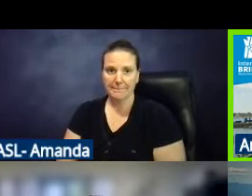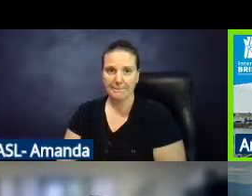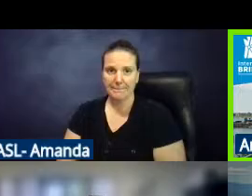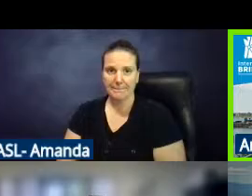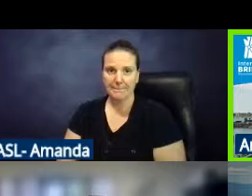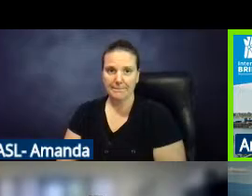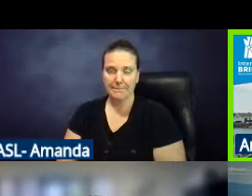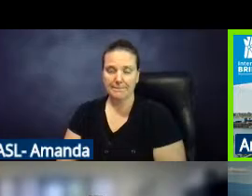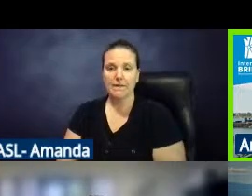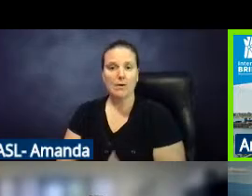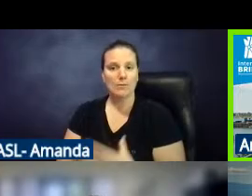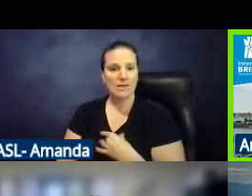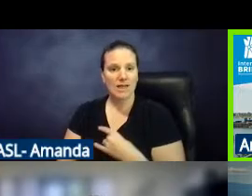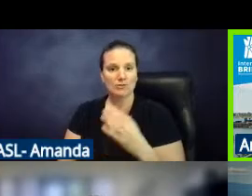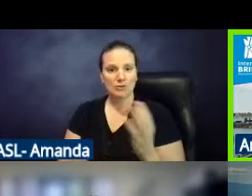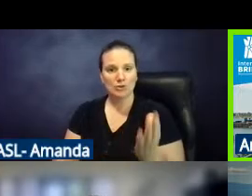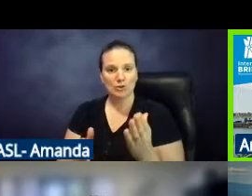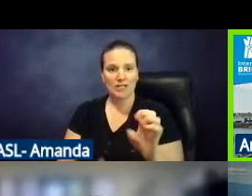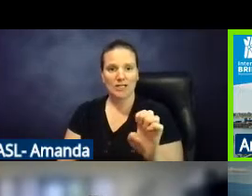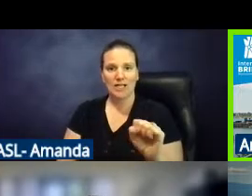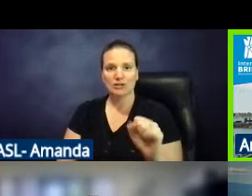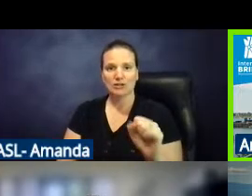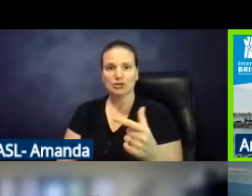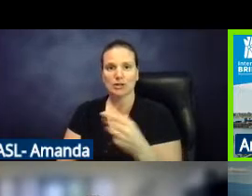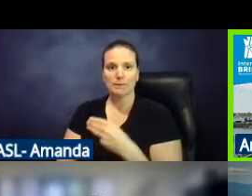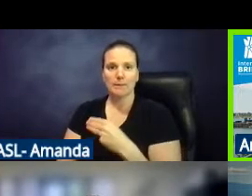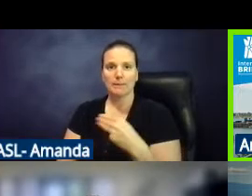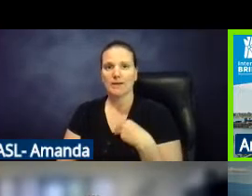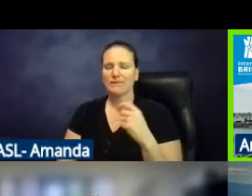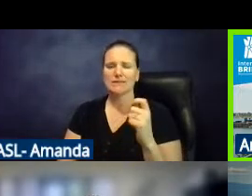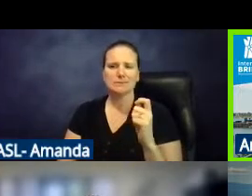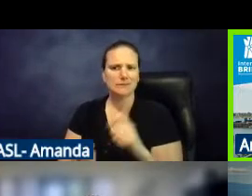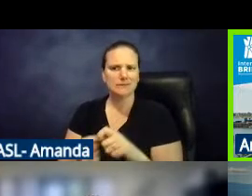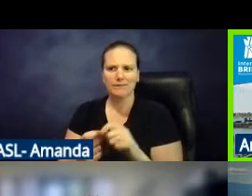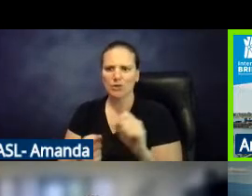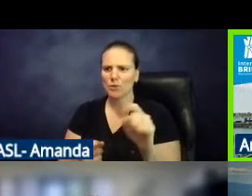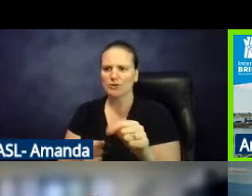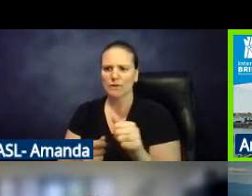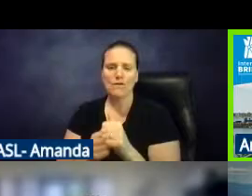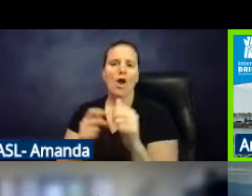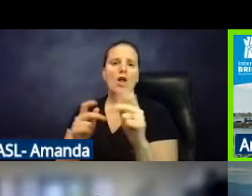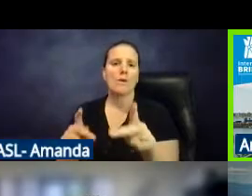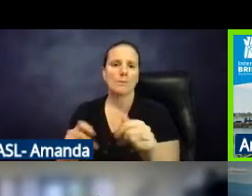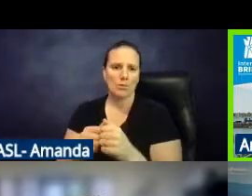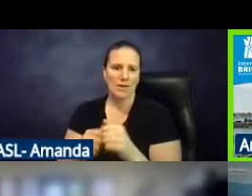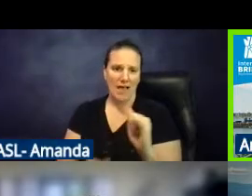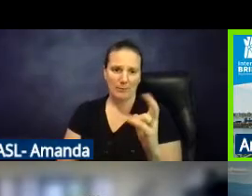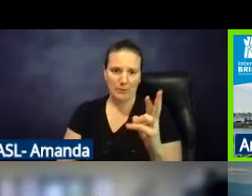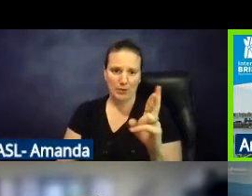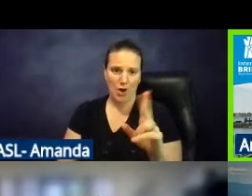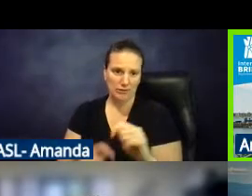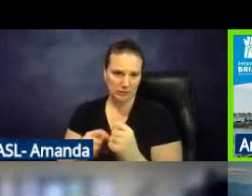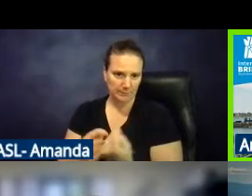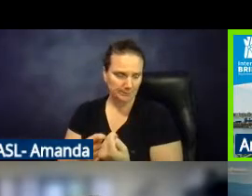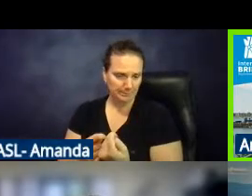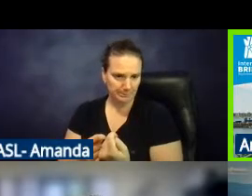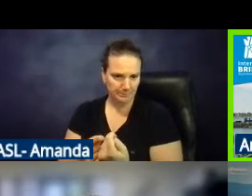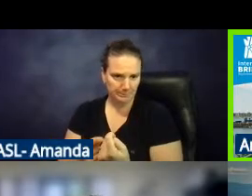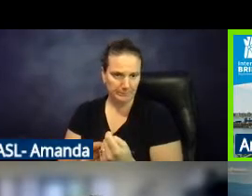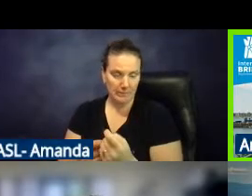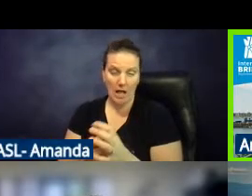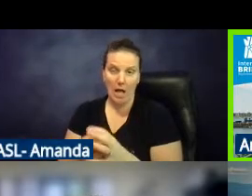And I also would like to encourage our ESG members, if you have any specific questions, to follow up with our IBR team. This was a